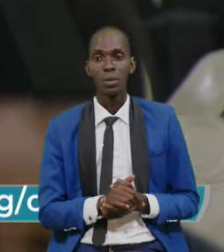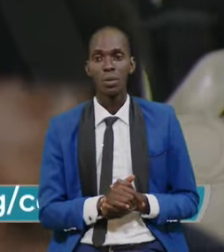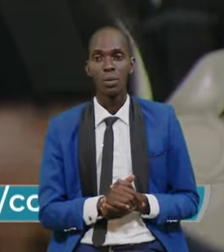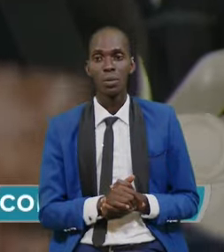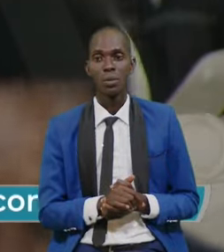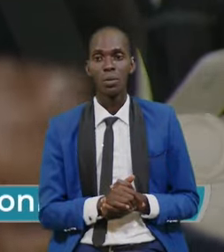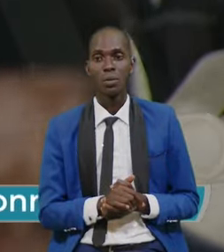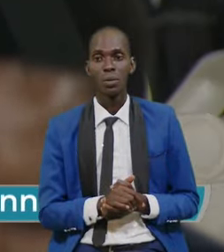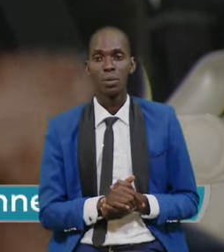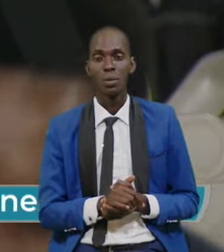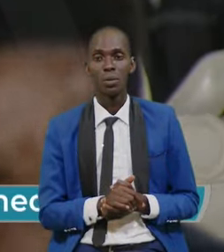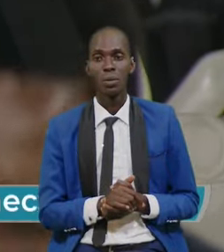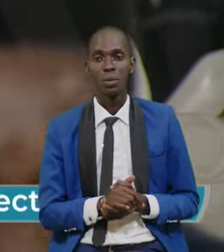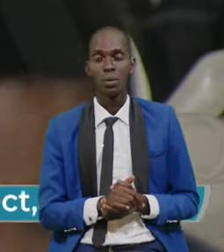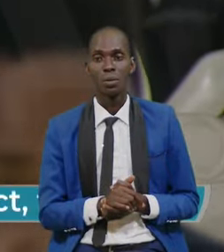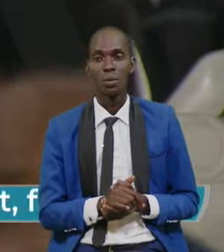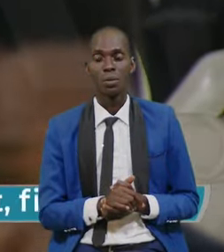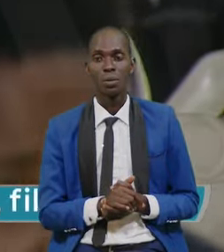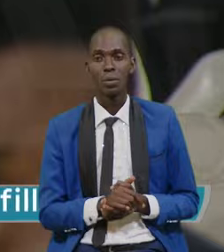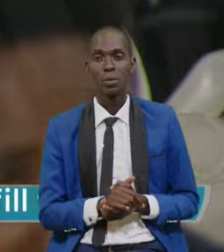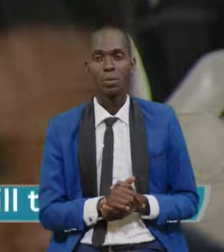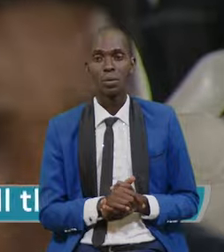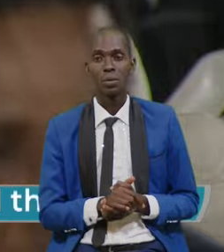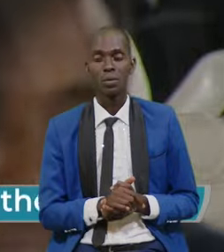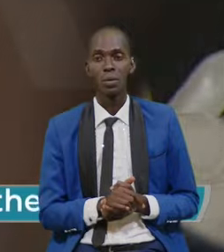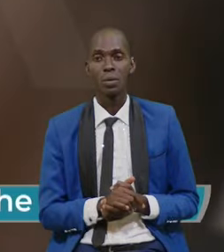By my right hand, okay. Okay.